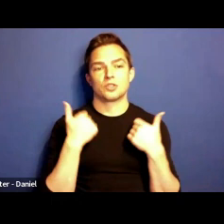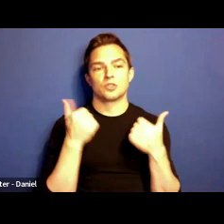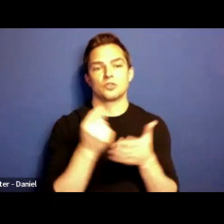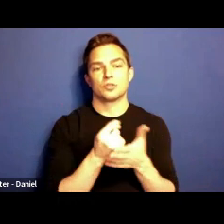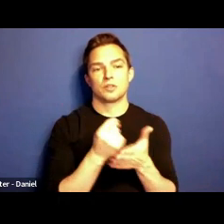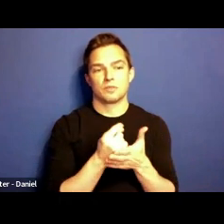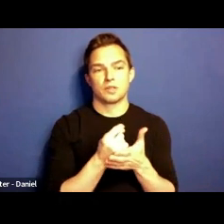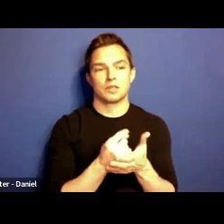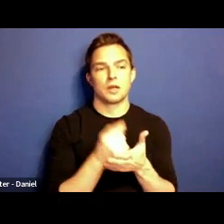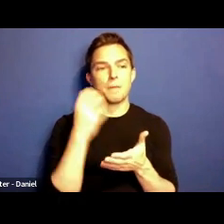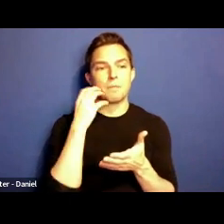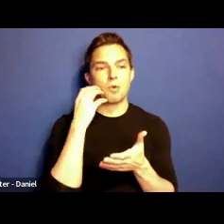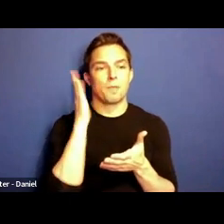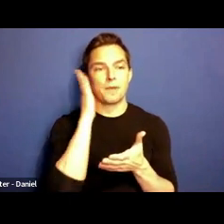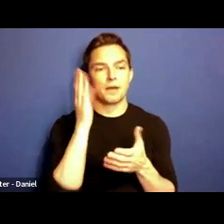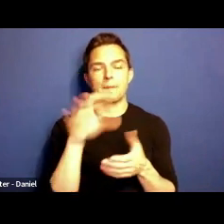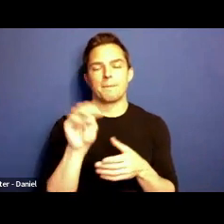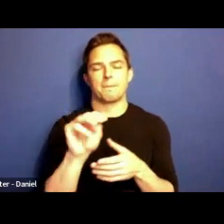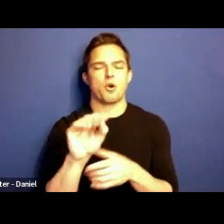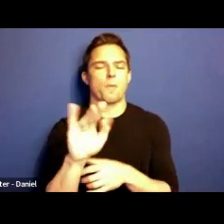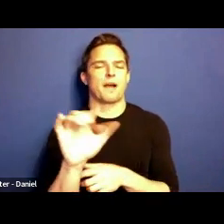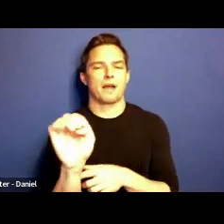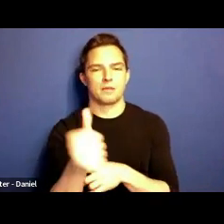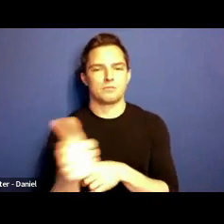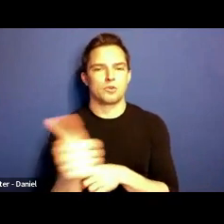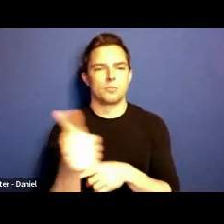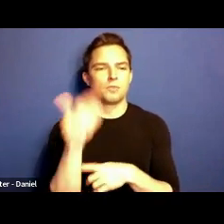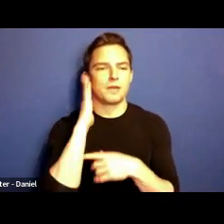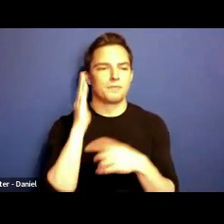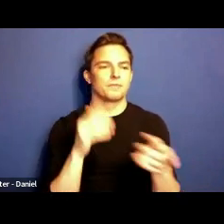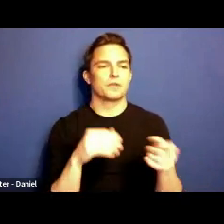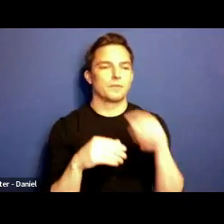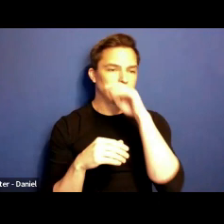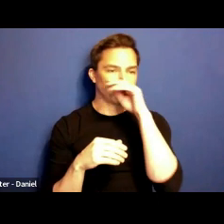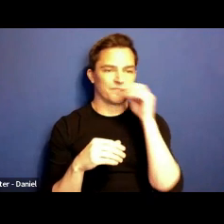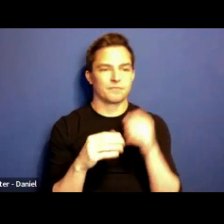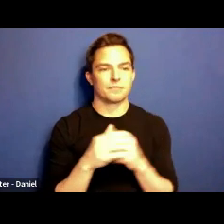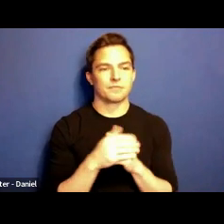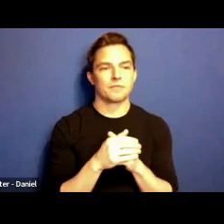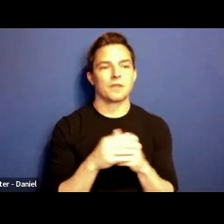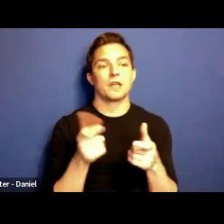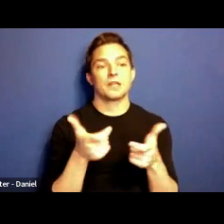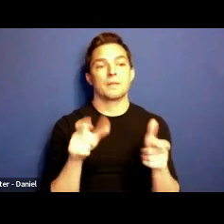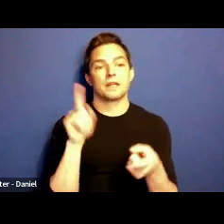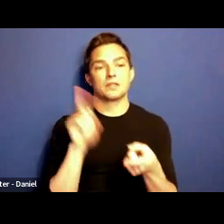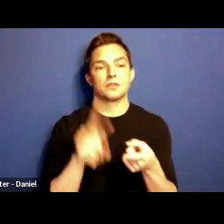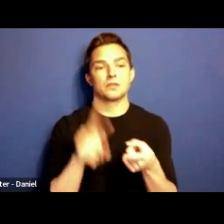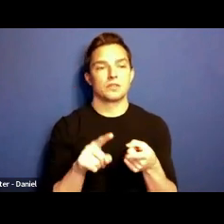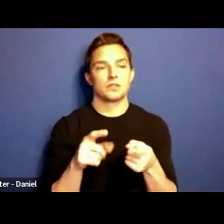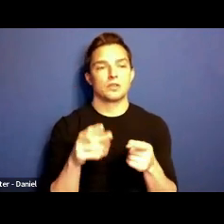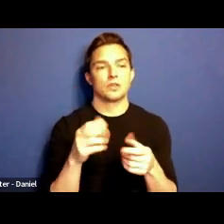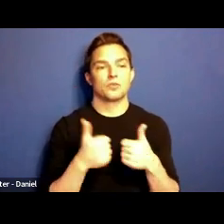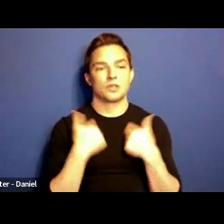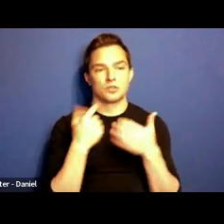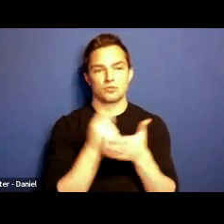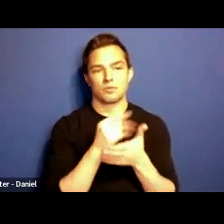level beds. The number of beds in state hospitals was a slight decrease. The big decrease were in residential treatment